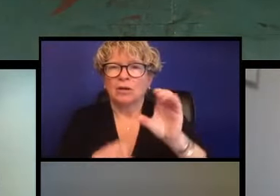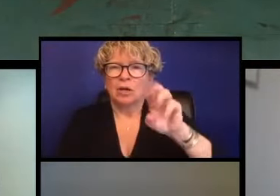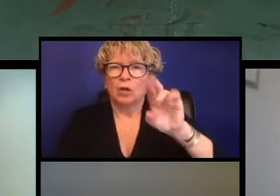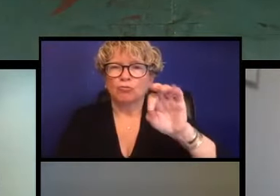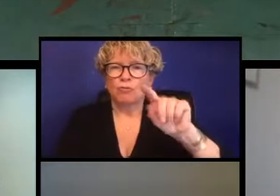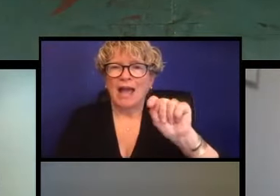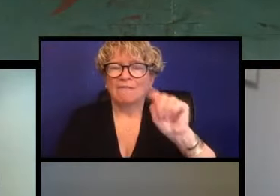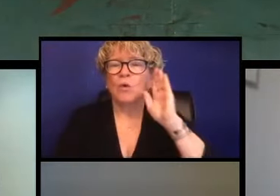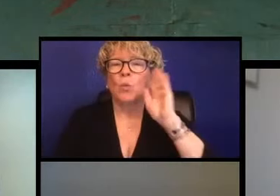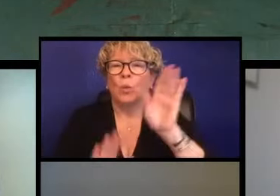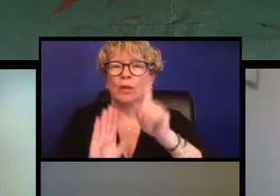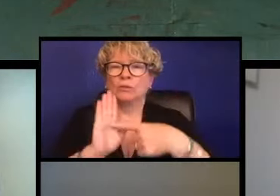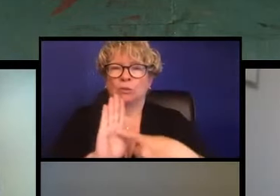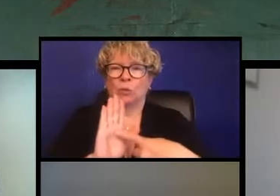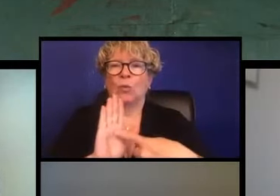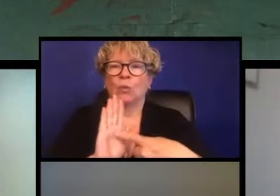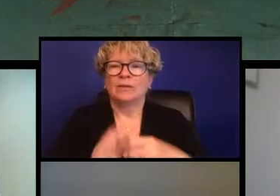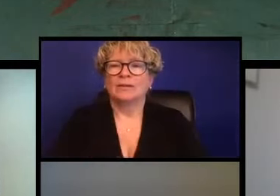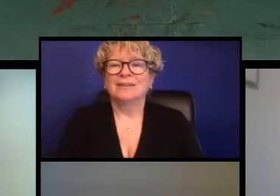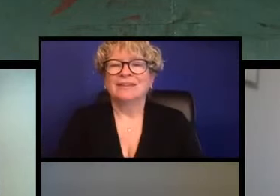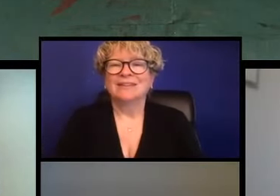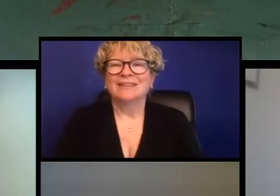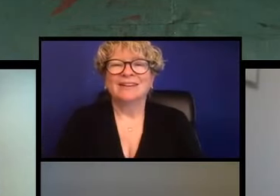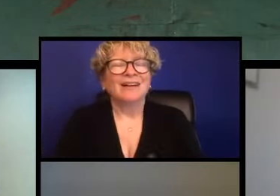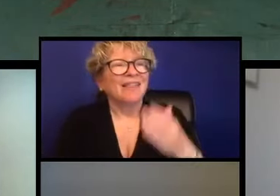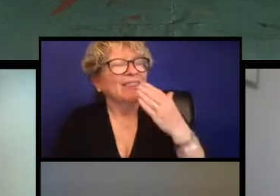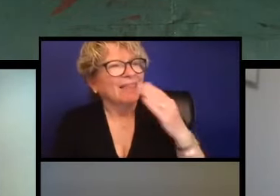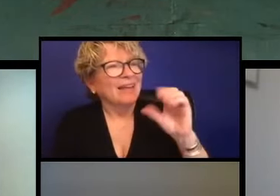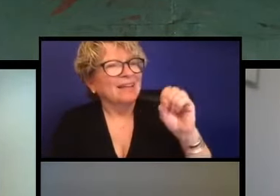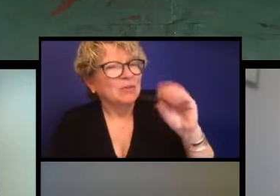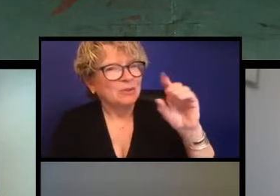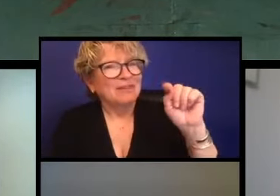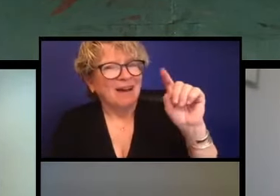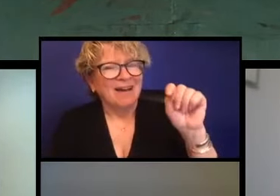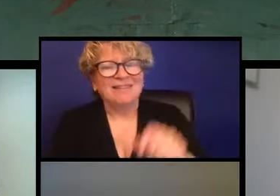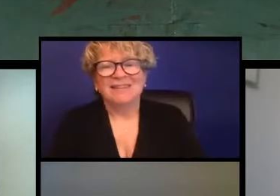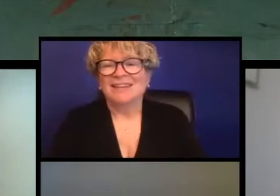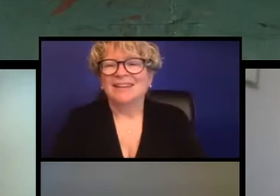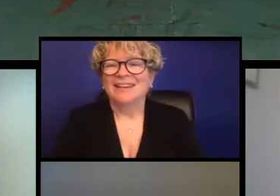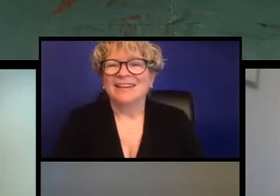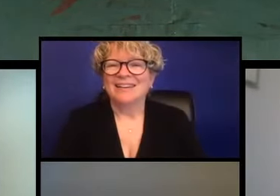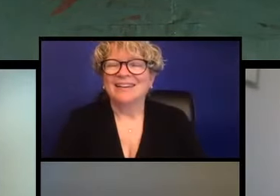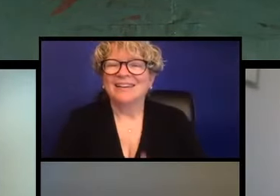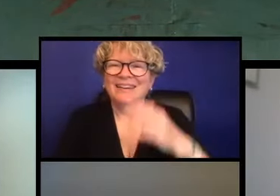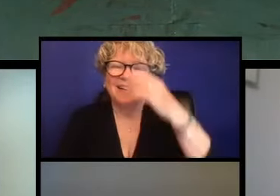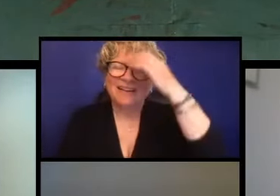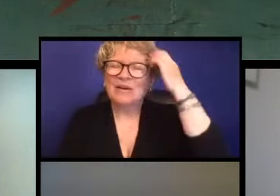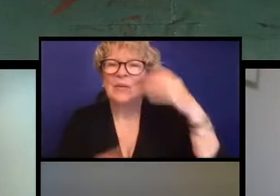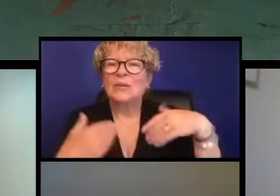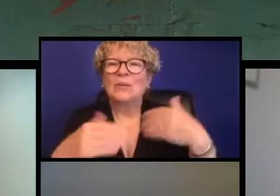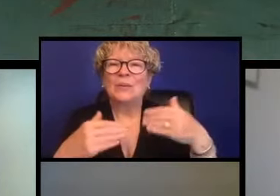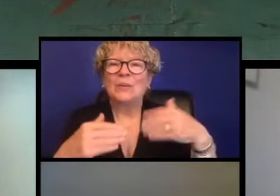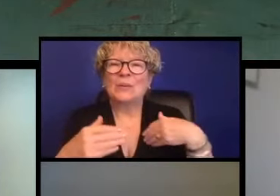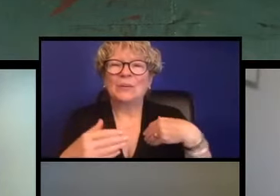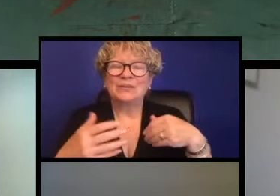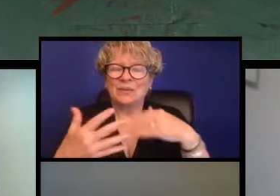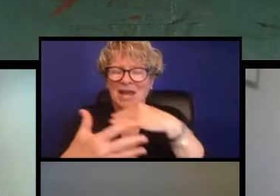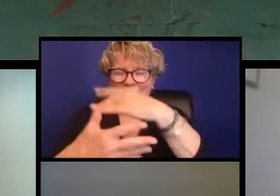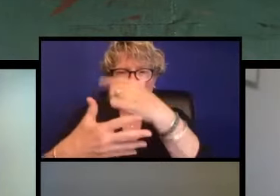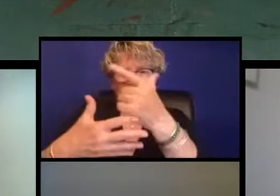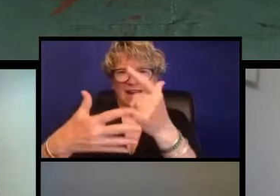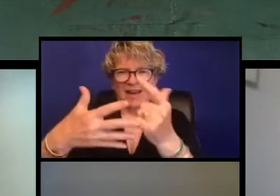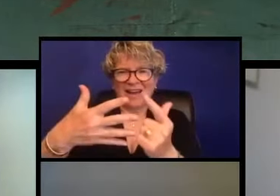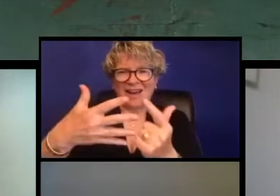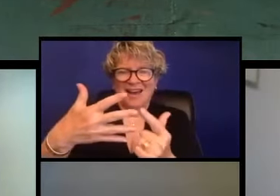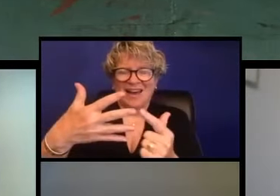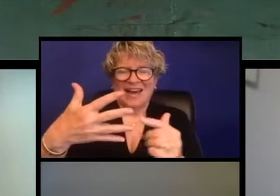Thank you, Scott. So we're in the kind of thick of it. We've got lots of questions. I won't be able to get to them all. I'm so sorry. And I'm so appreciative of everyone